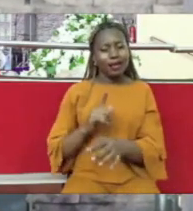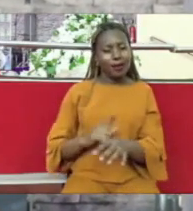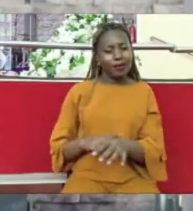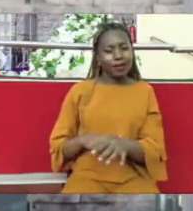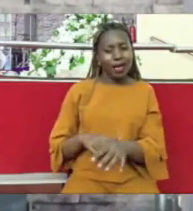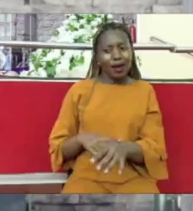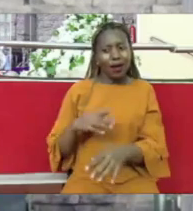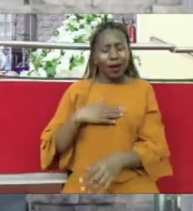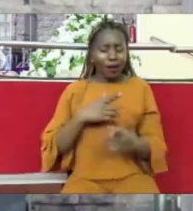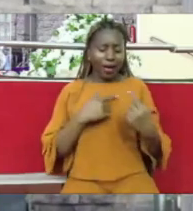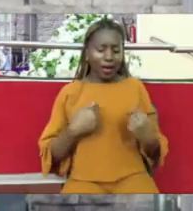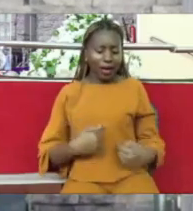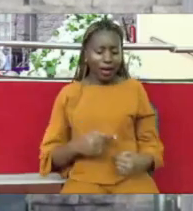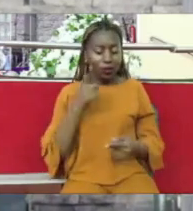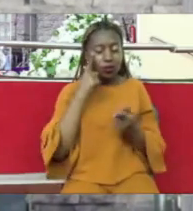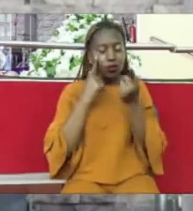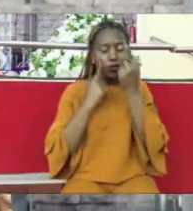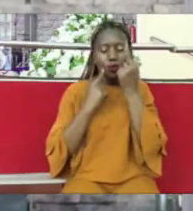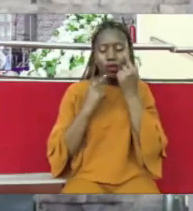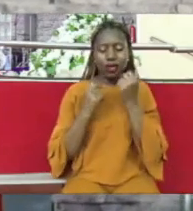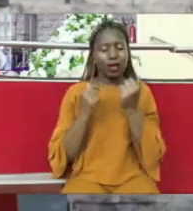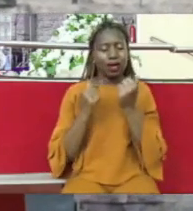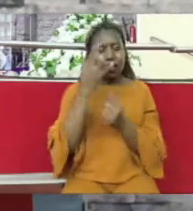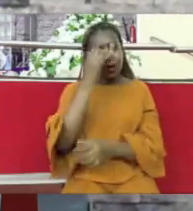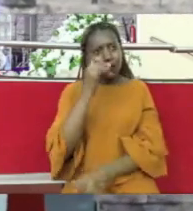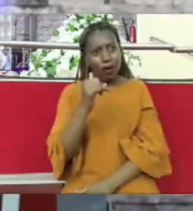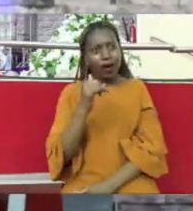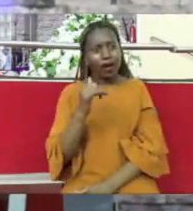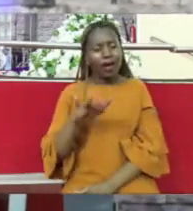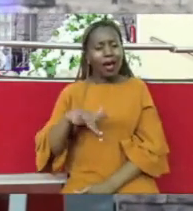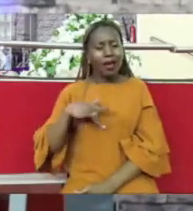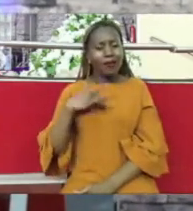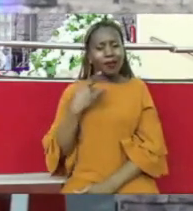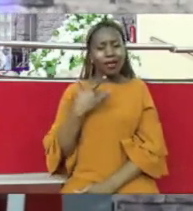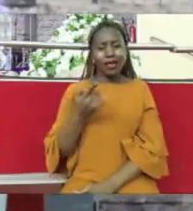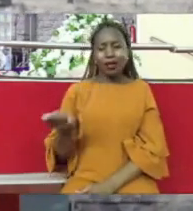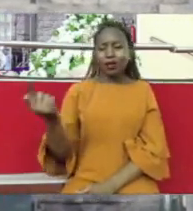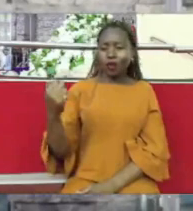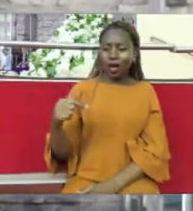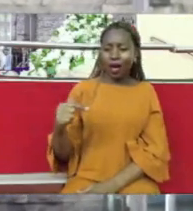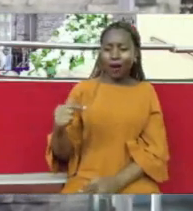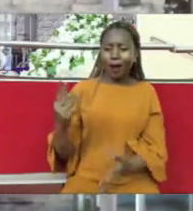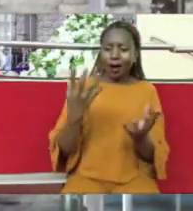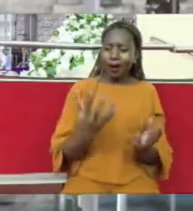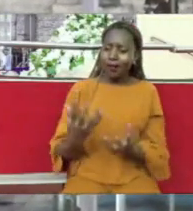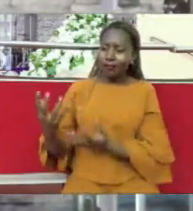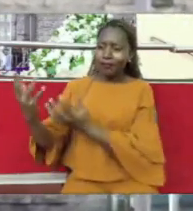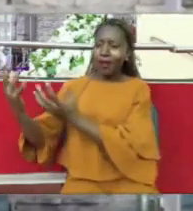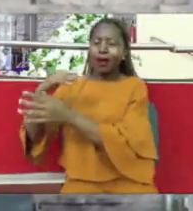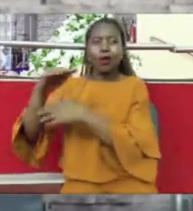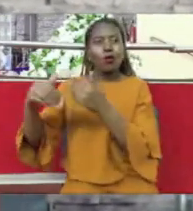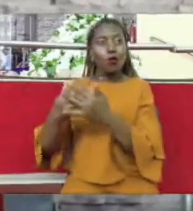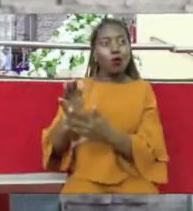was crying. Na wakati fulani moyo wangu ulikuwa unalia. Because I felt like coming and carrying all the women from this place Waland Nakuru Kabarak to